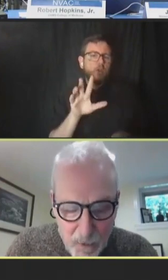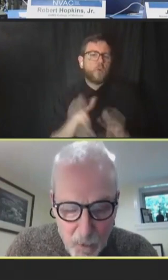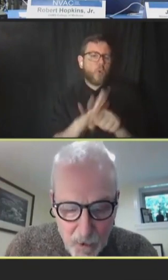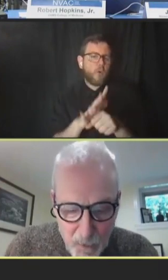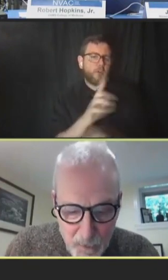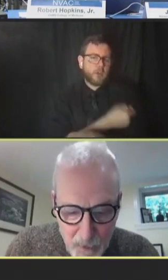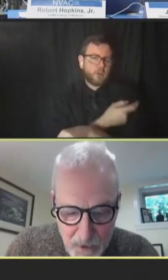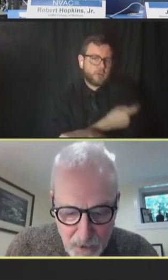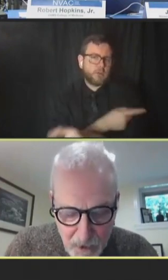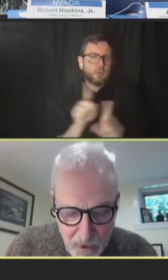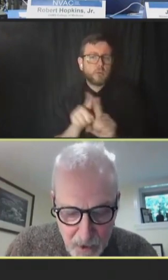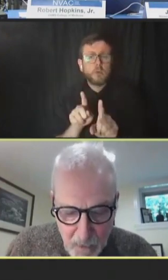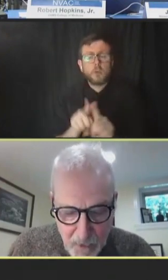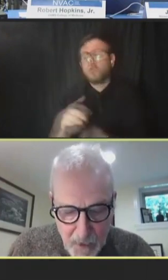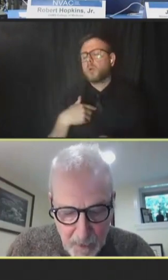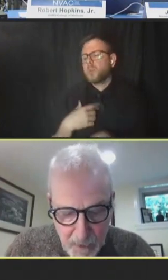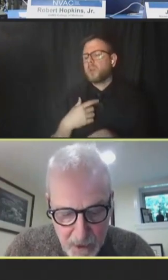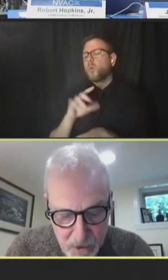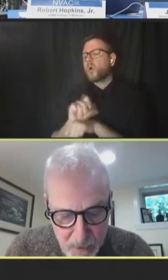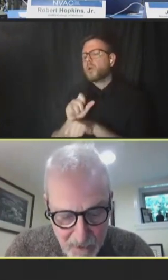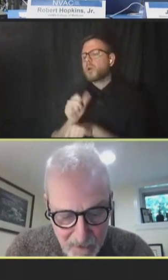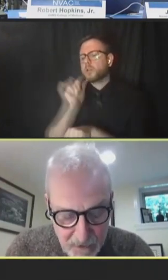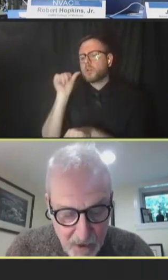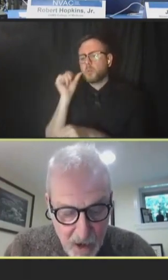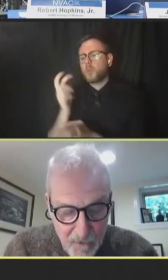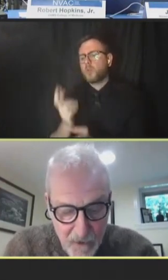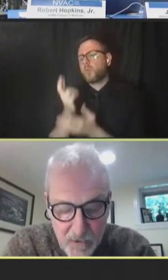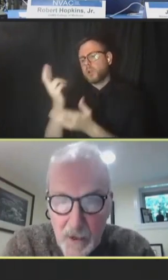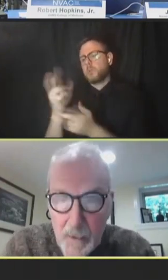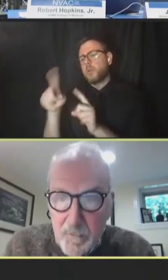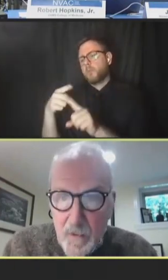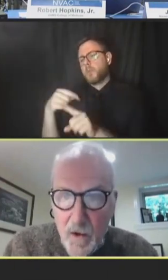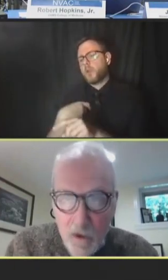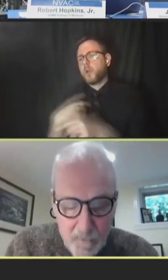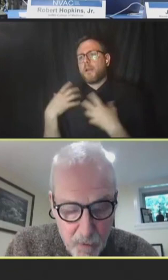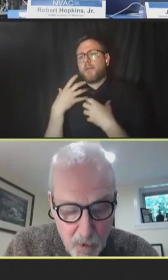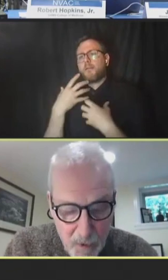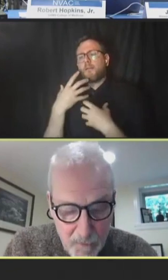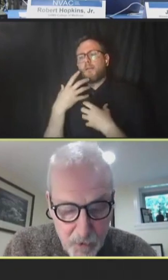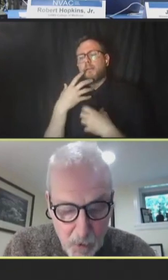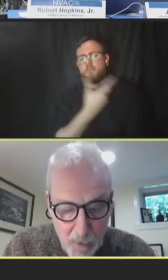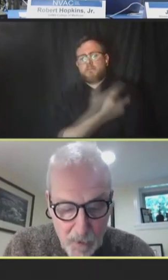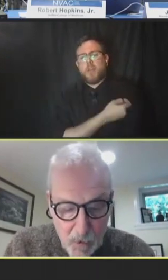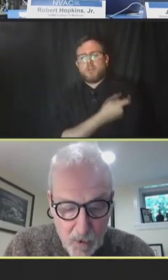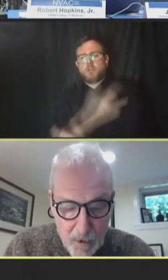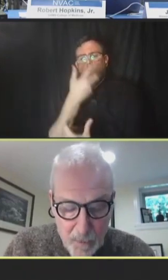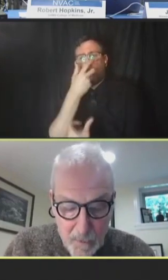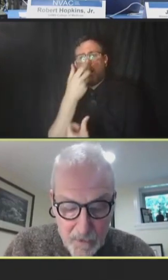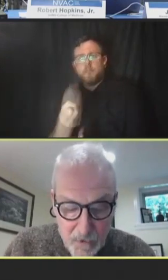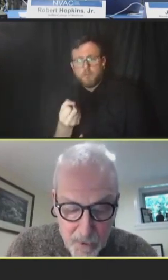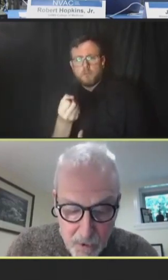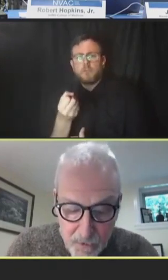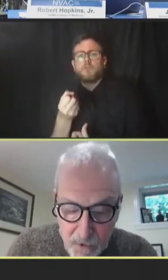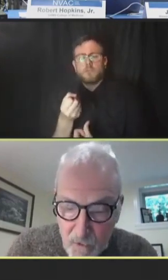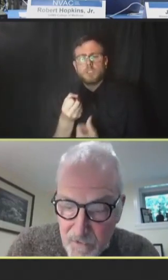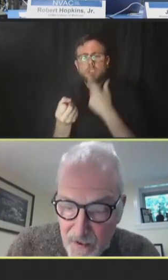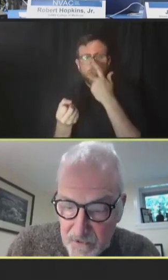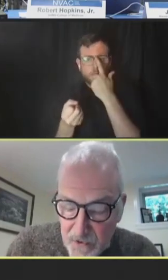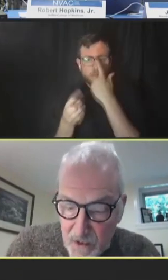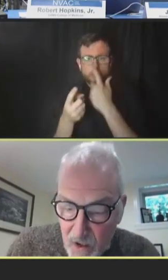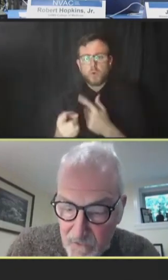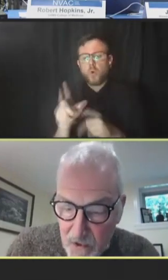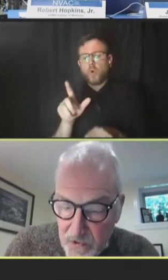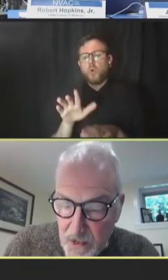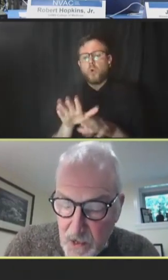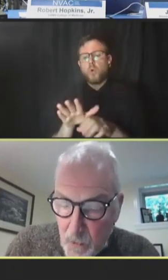echoing the work we did yesterday with the recommendations about vaccine confidence, are programs to equip local health departments to build COVID